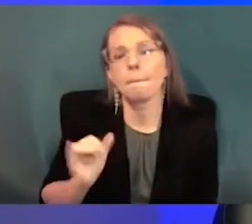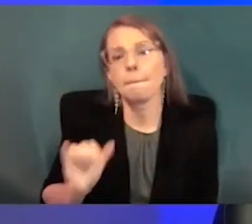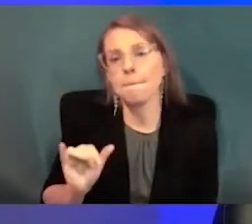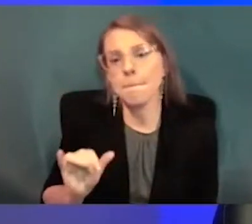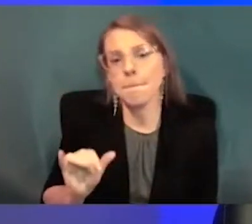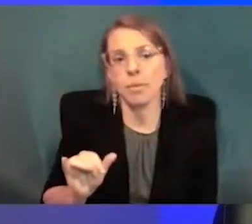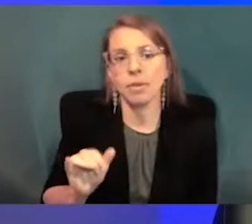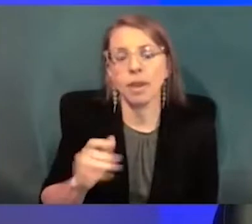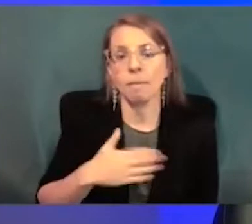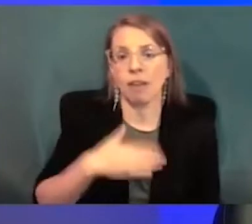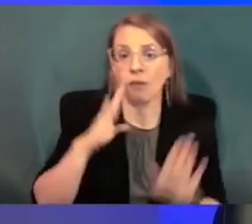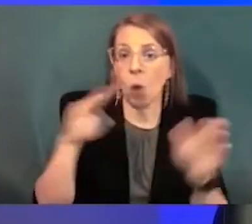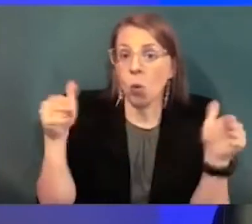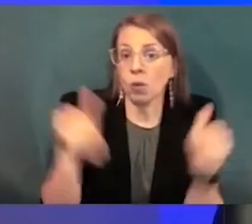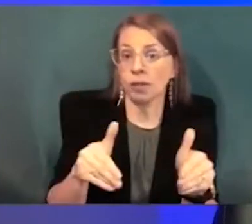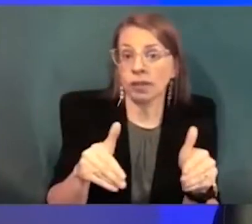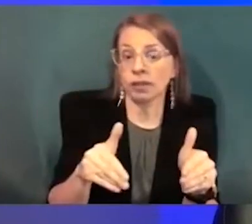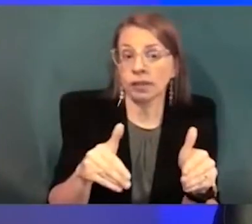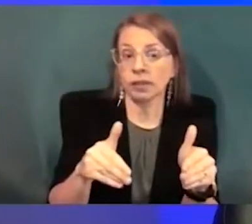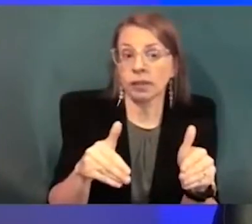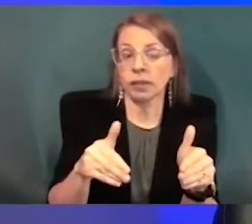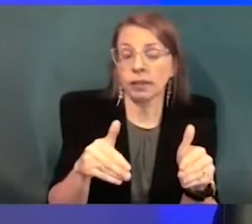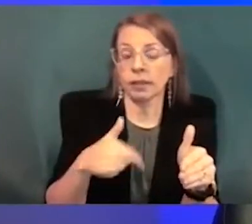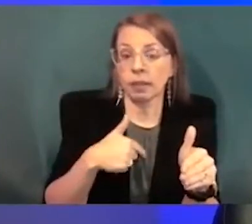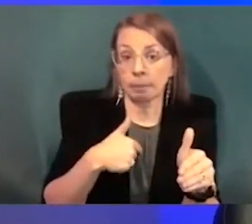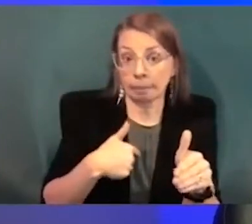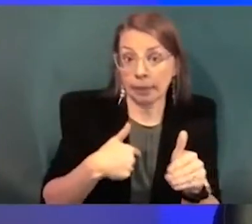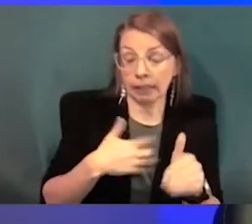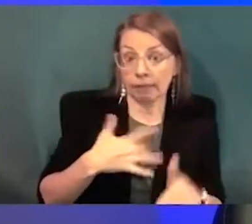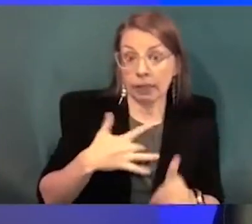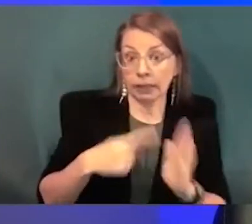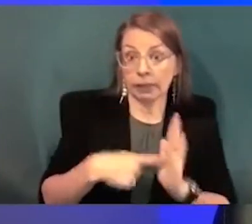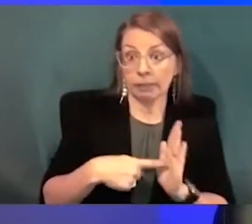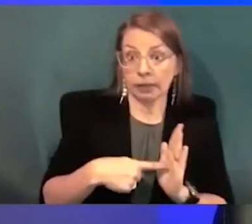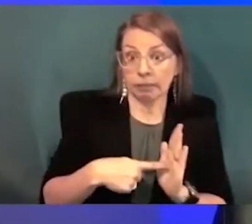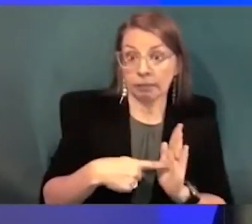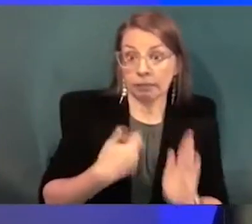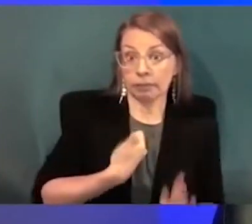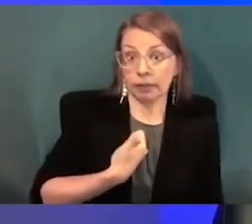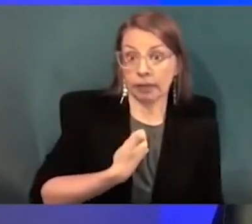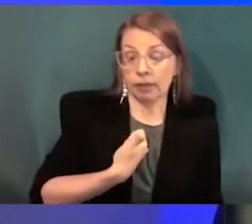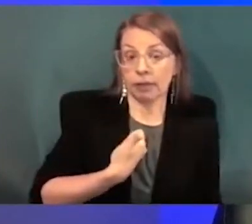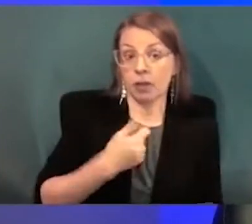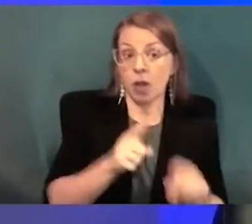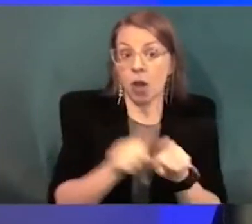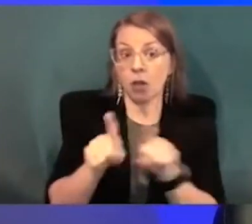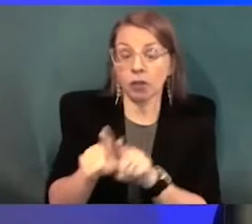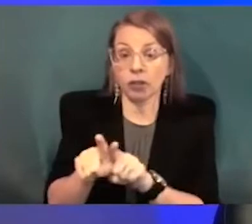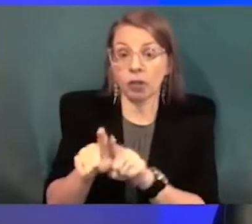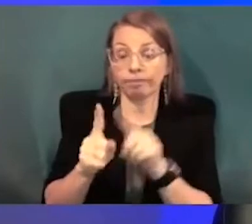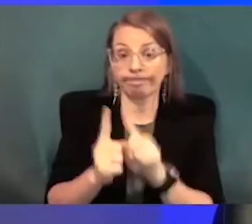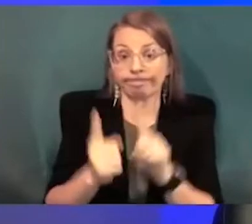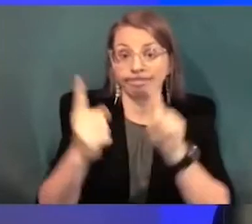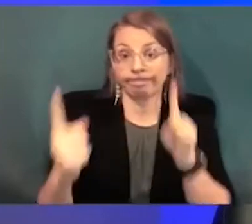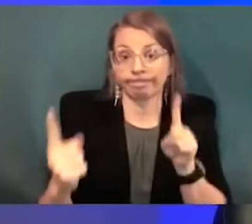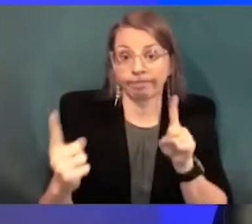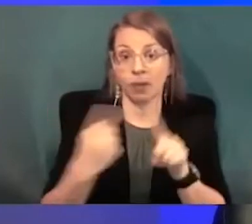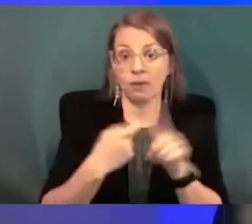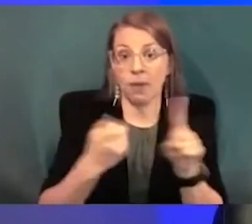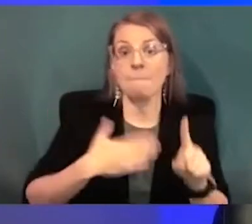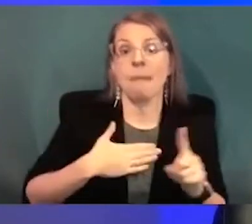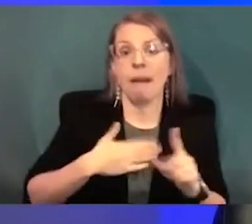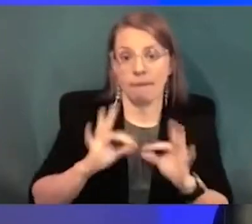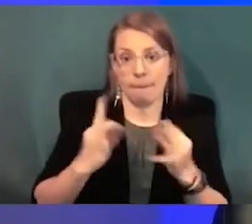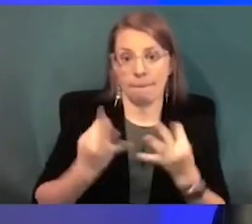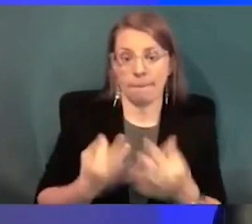focus was on, am I having symptoms? And also distancing myself from my family.